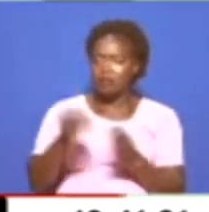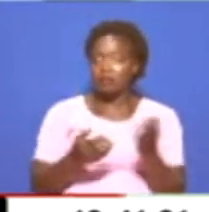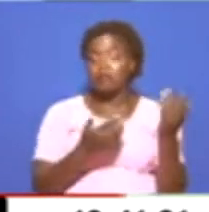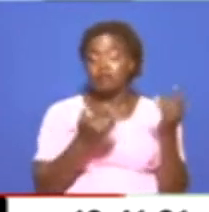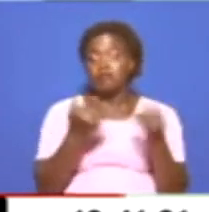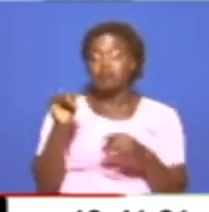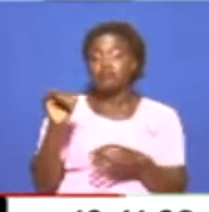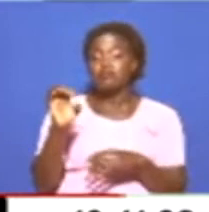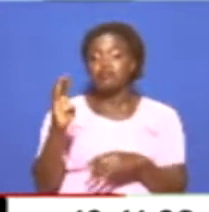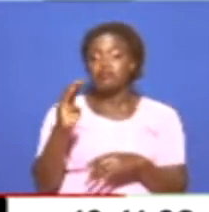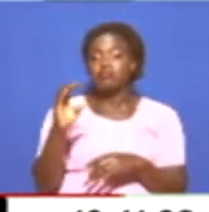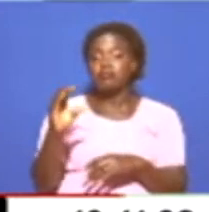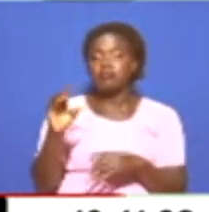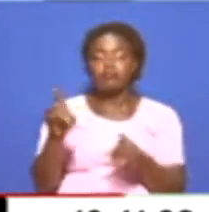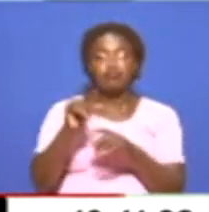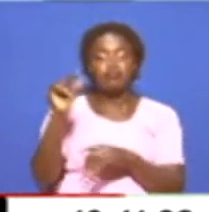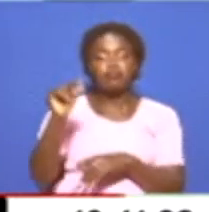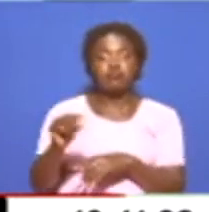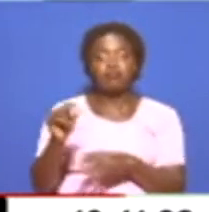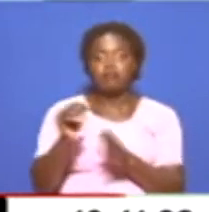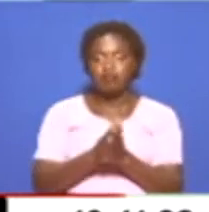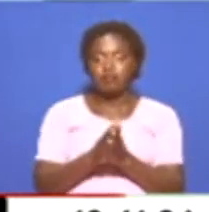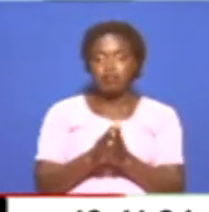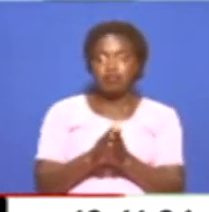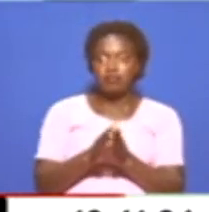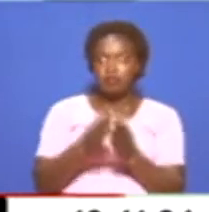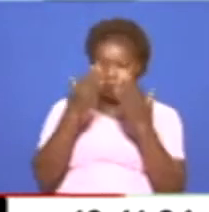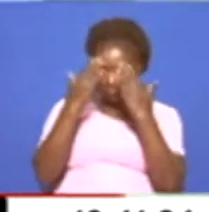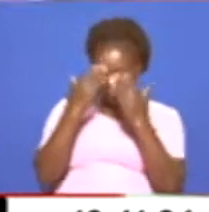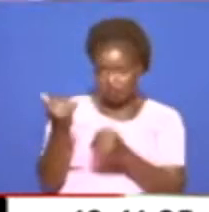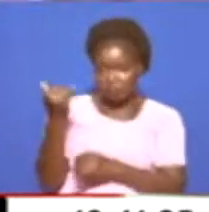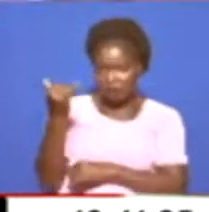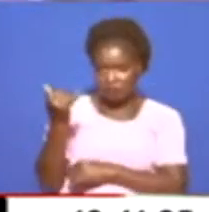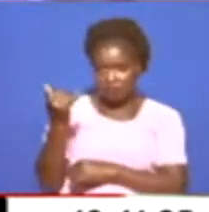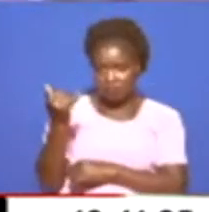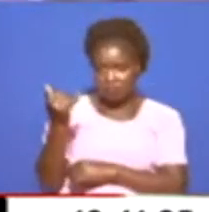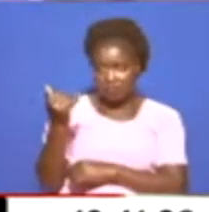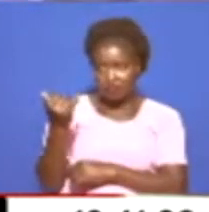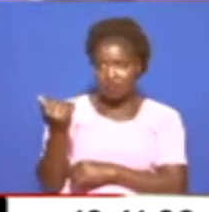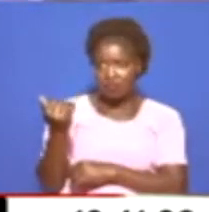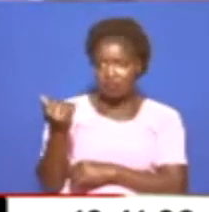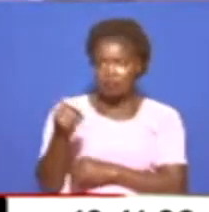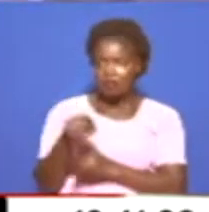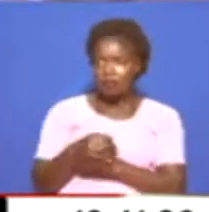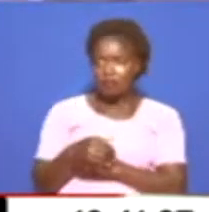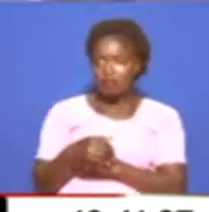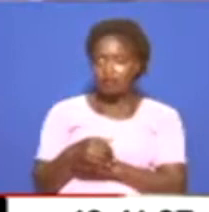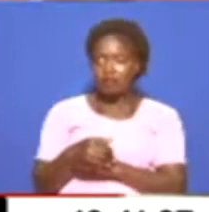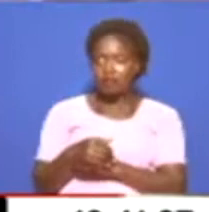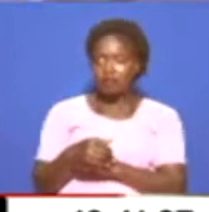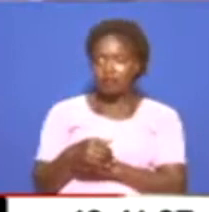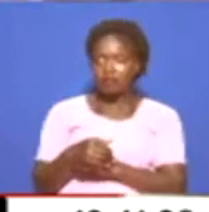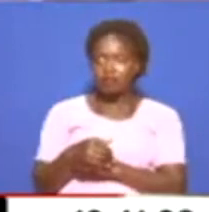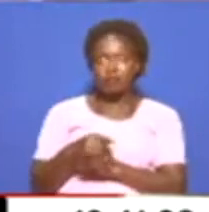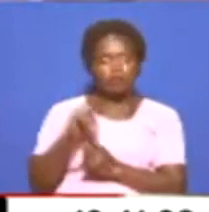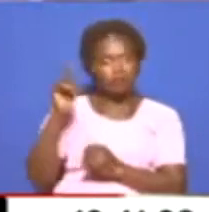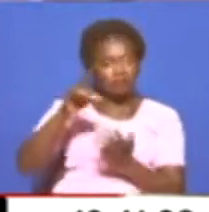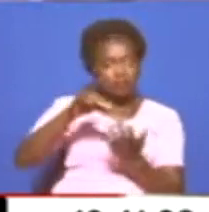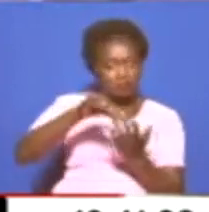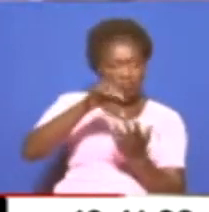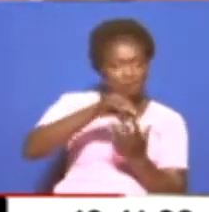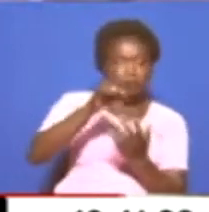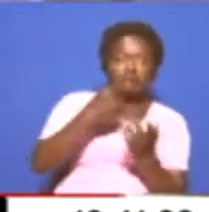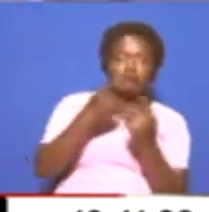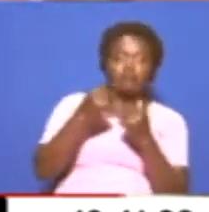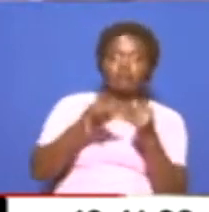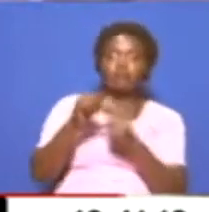IBC, it's low. Now, what informs this is what we are coming into. Now, we have to be very specific and talk about